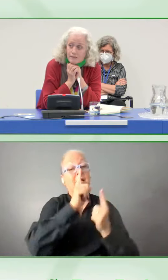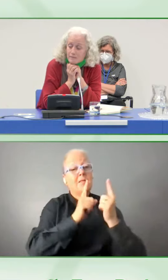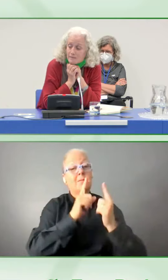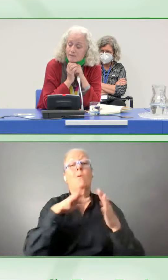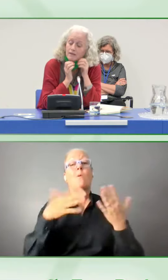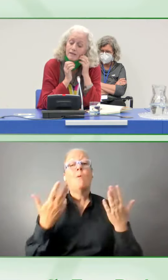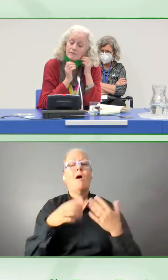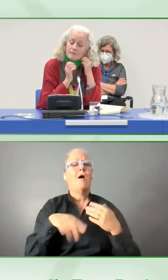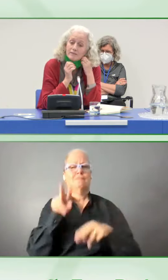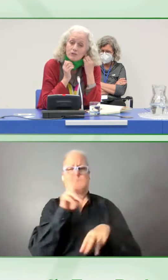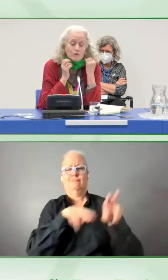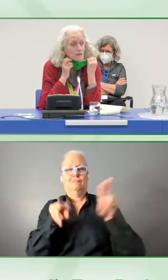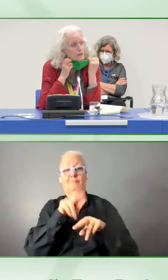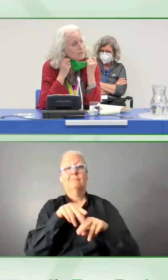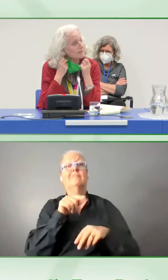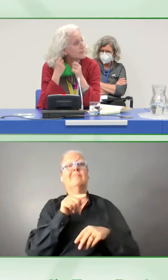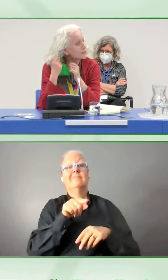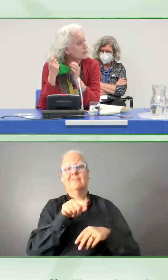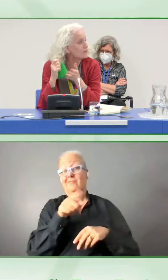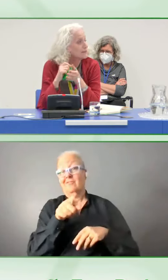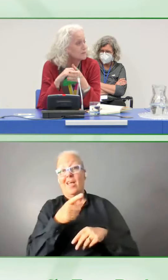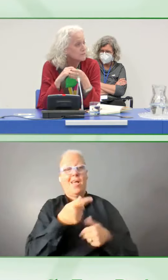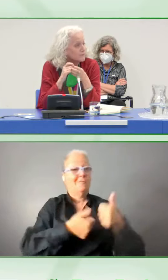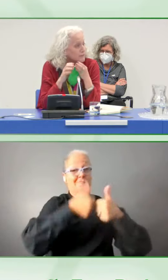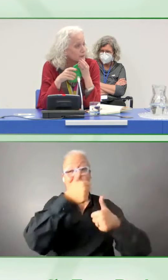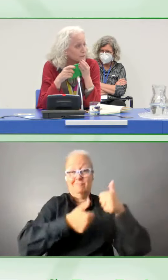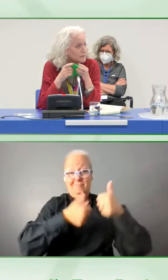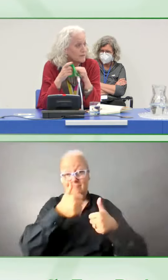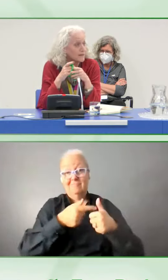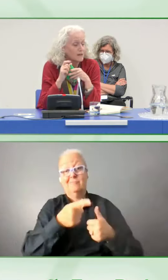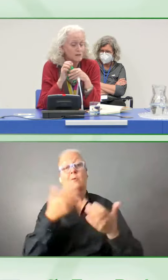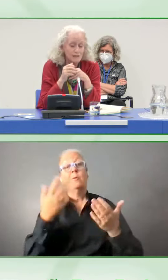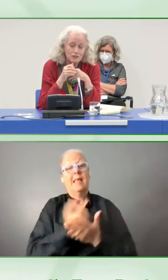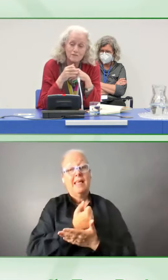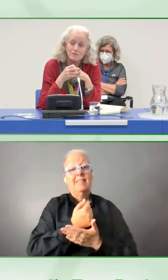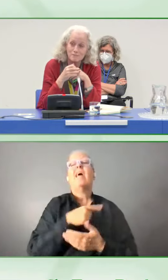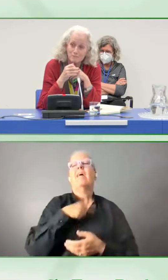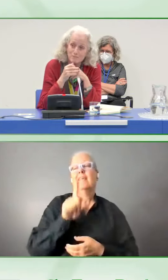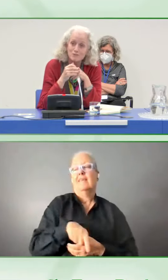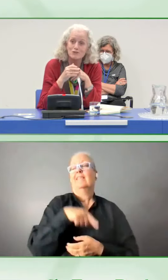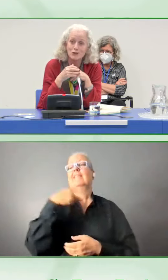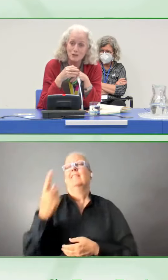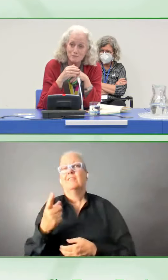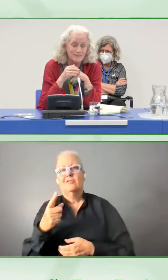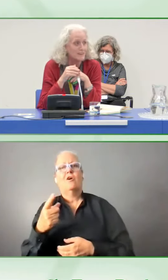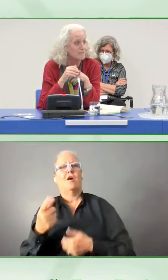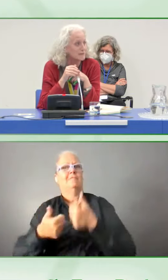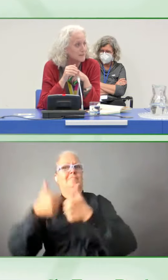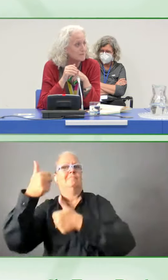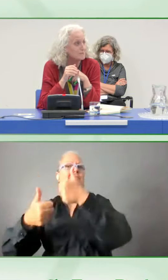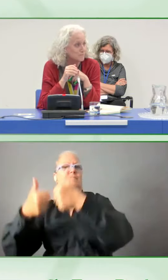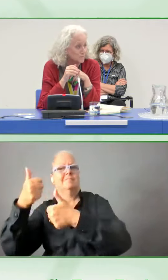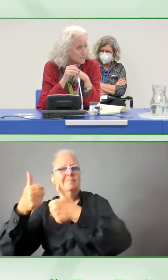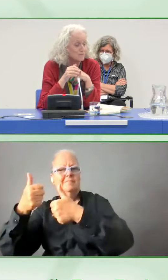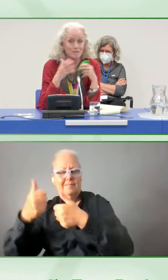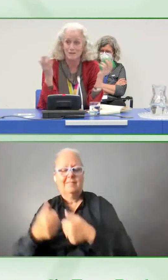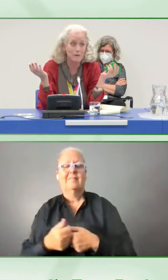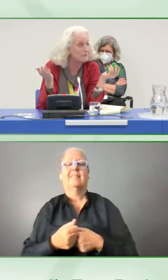winning teams continue on to an accelerator that we've developed, and we actually have some startups that have